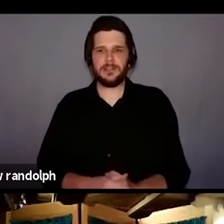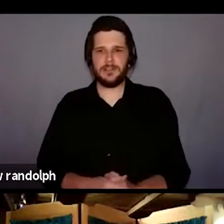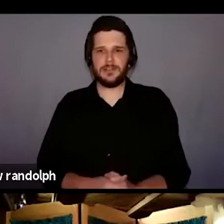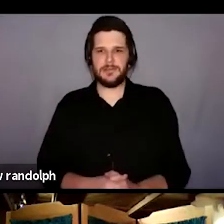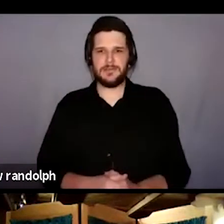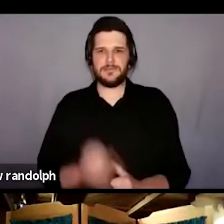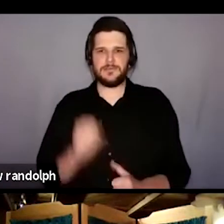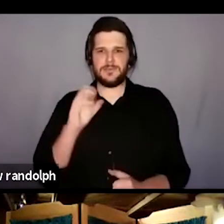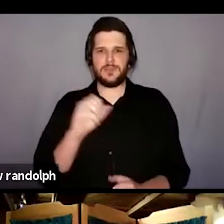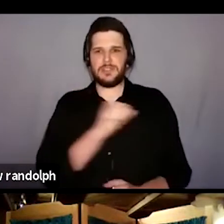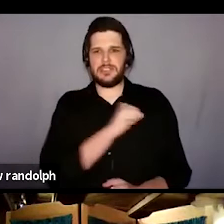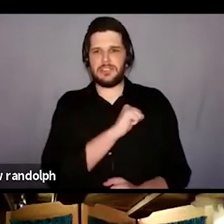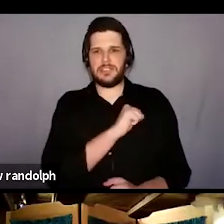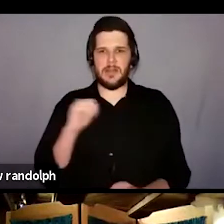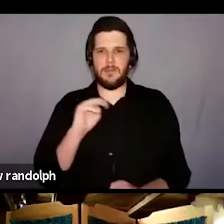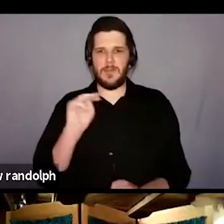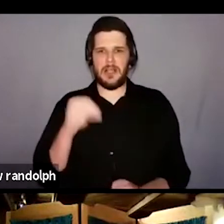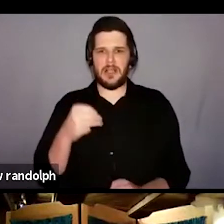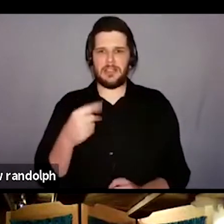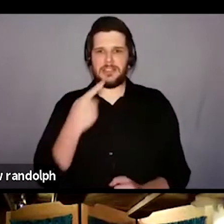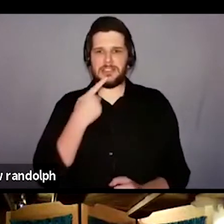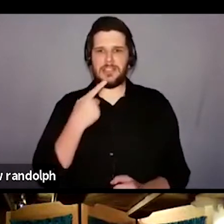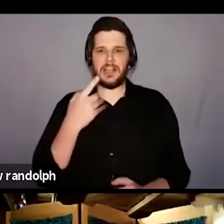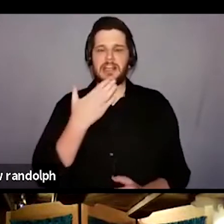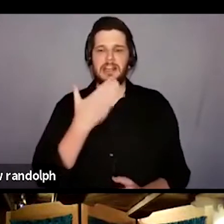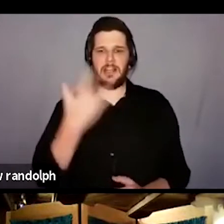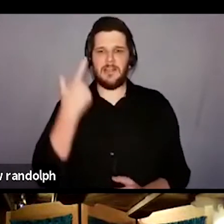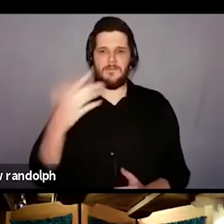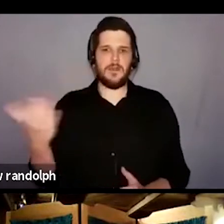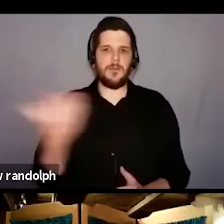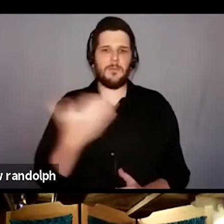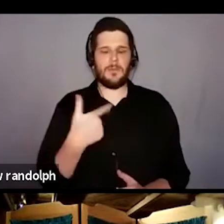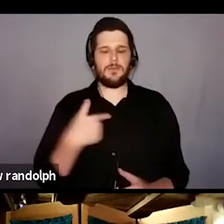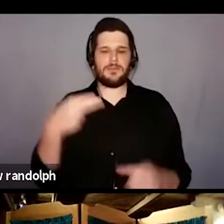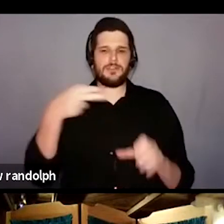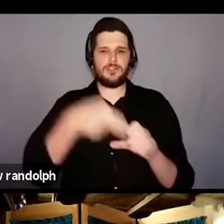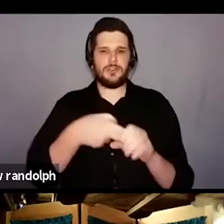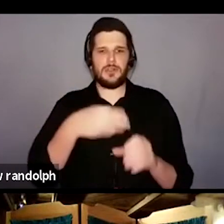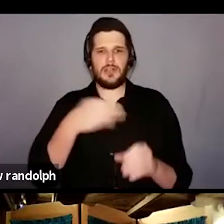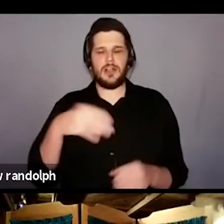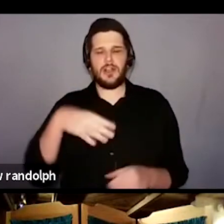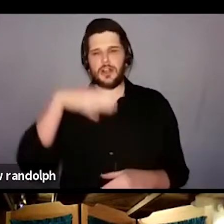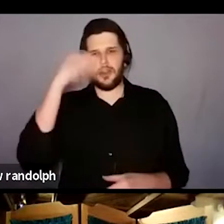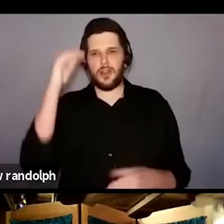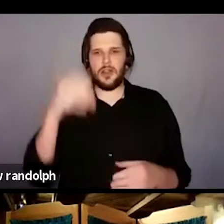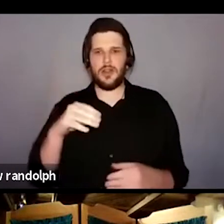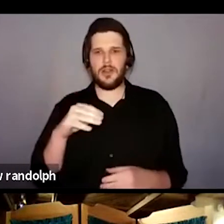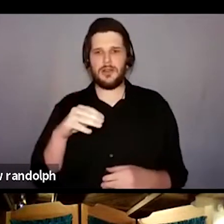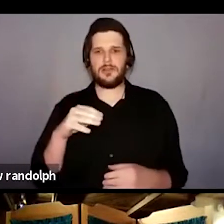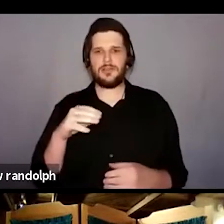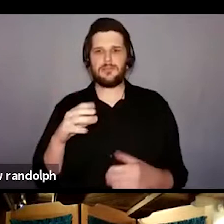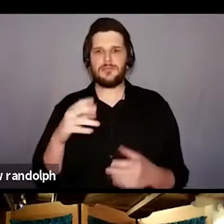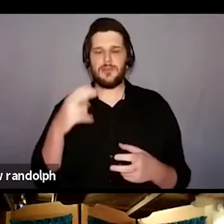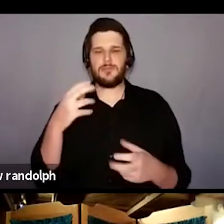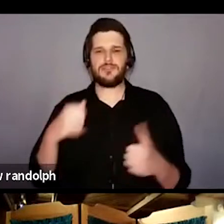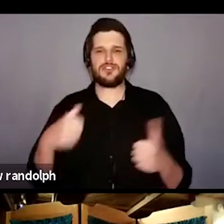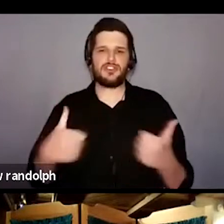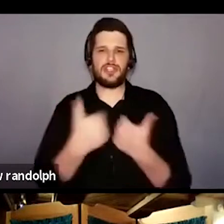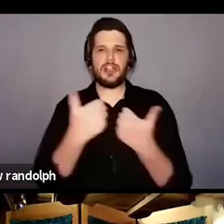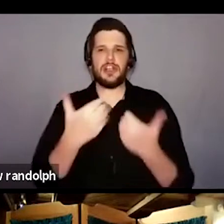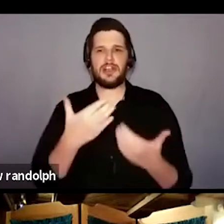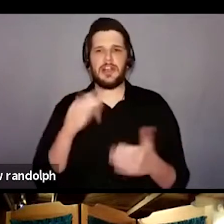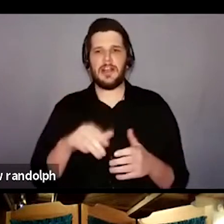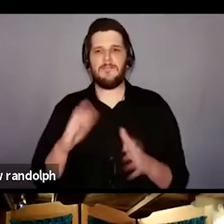So Senator McCallum said, "Thank you for inviting me to join and learn the myriad and complex challenges the community faces. And I'd